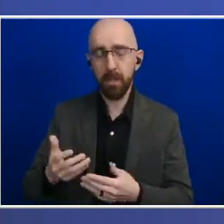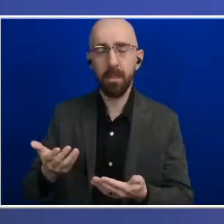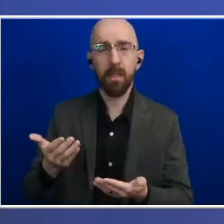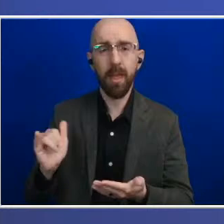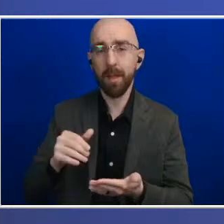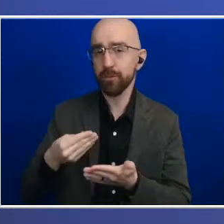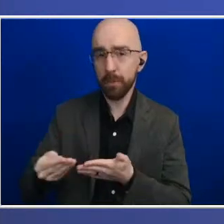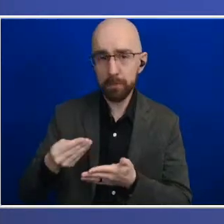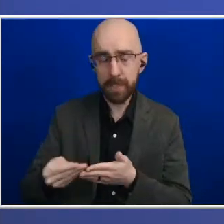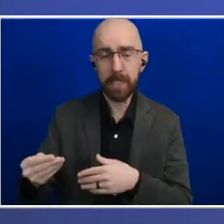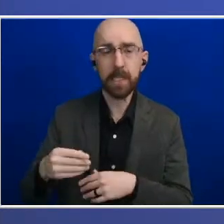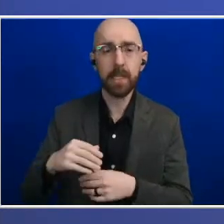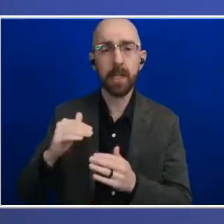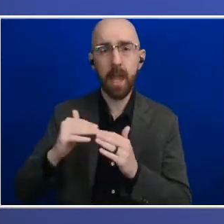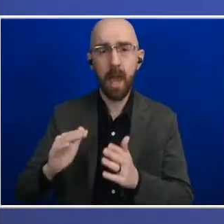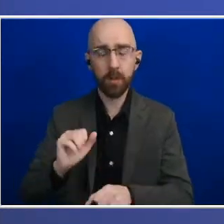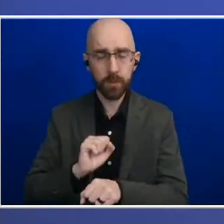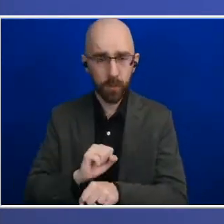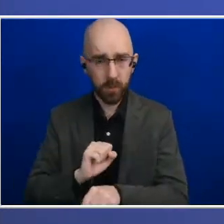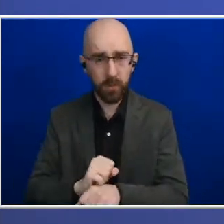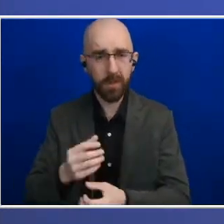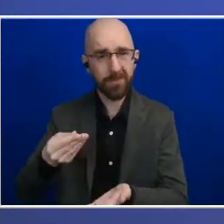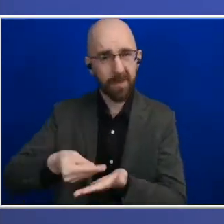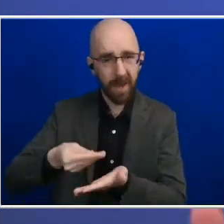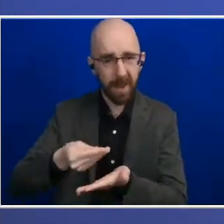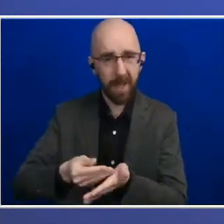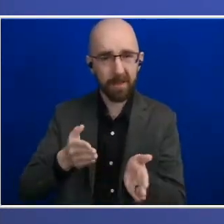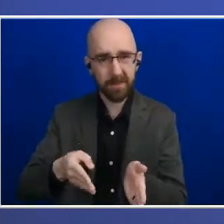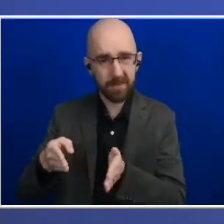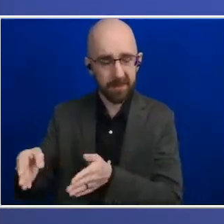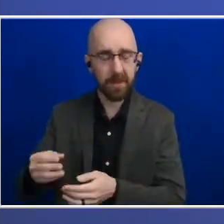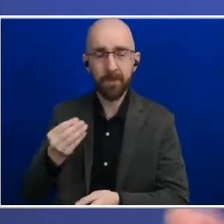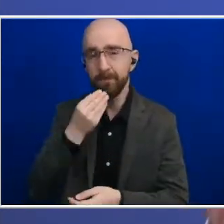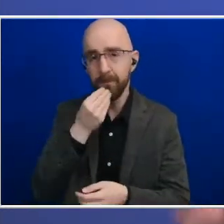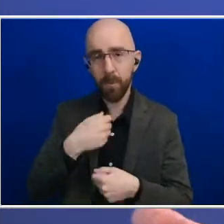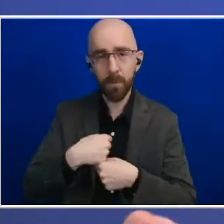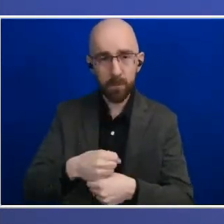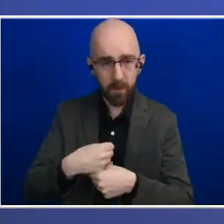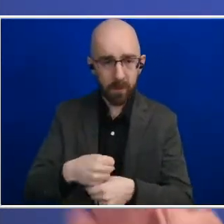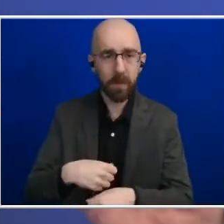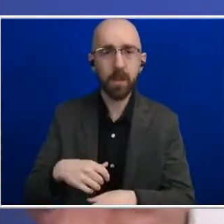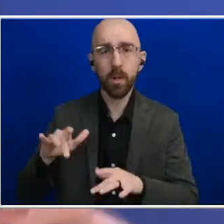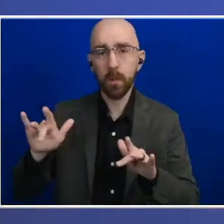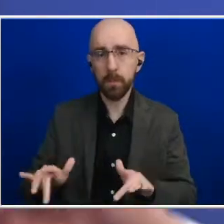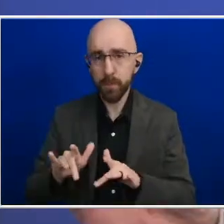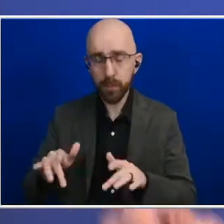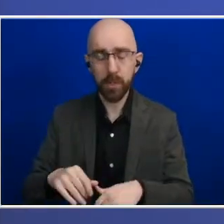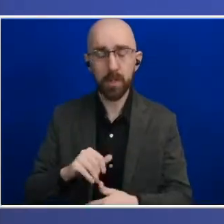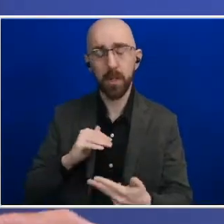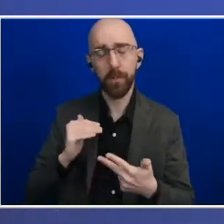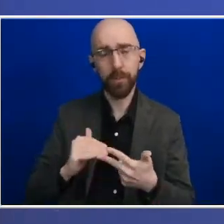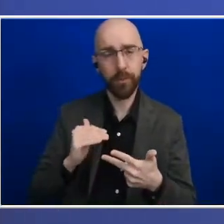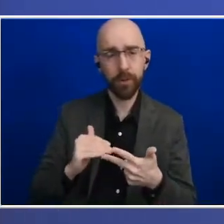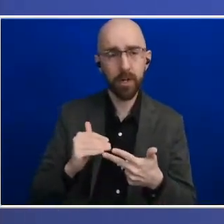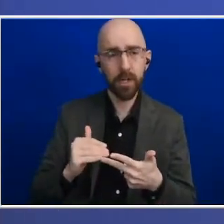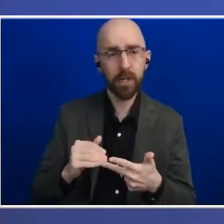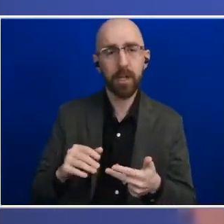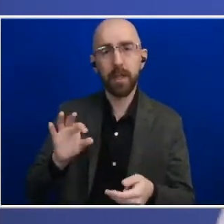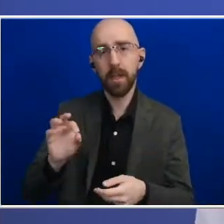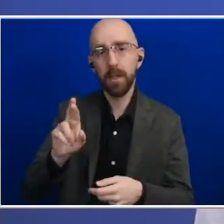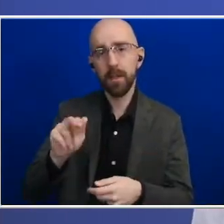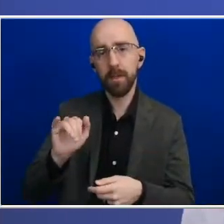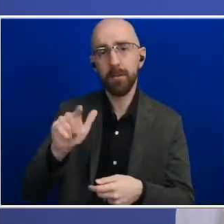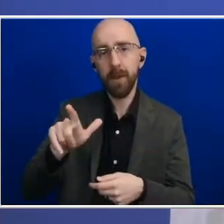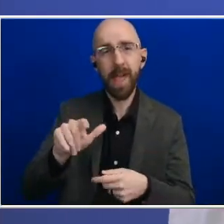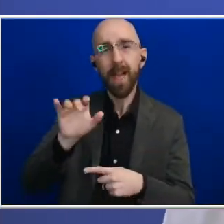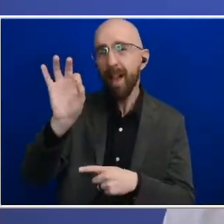housework, doing your finances, preparing your food, working on computers, and the third element is the frail scale that I mentioned before. If